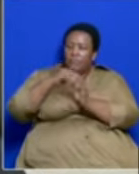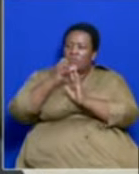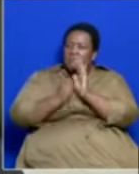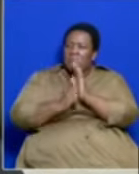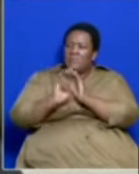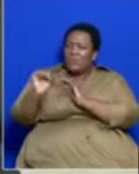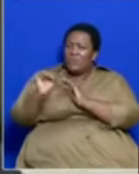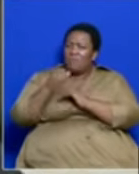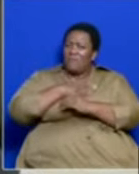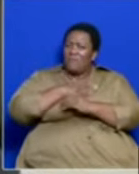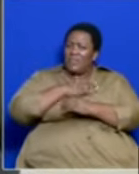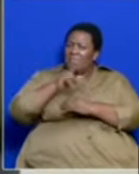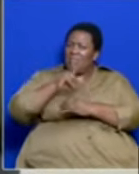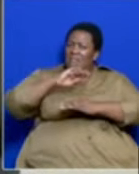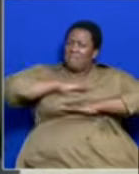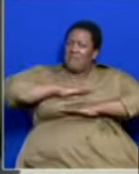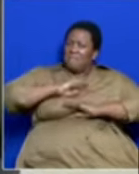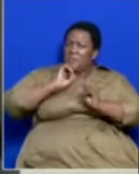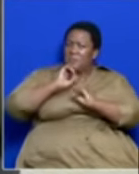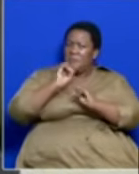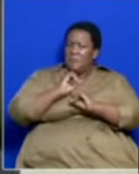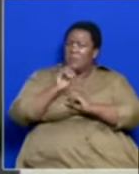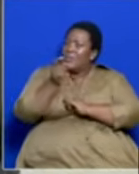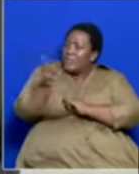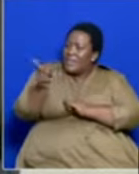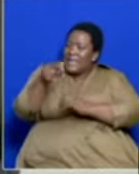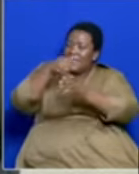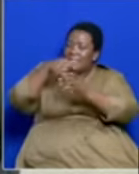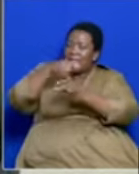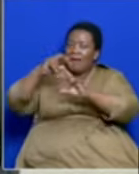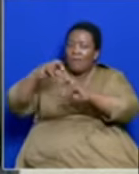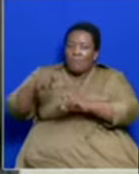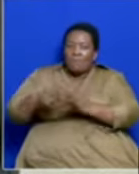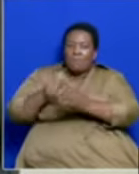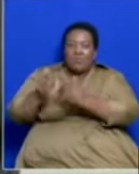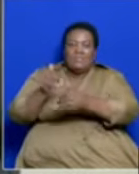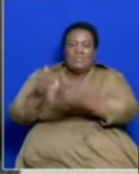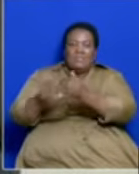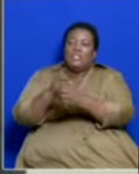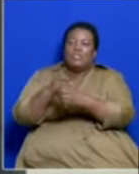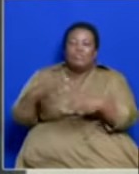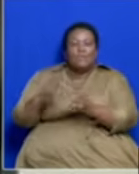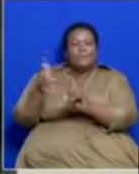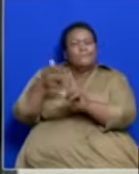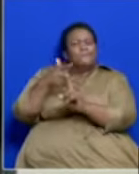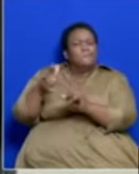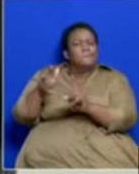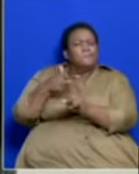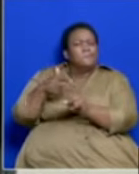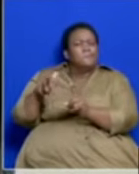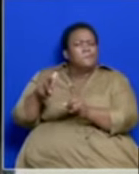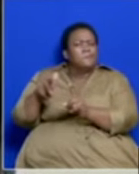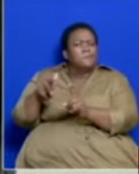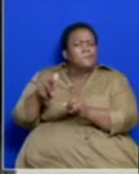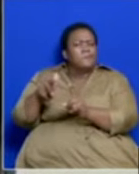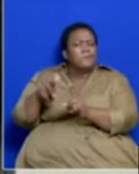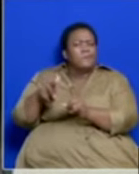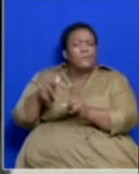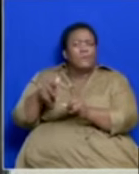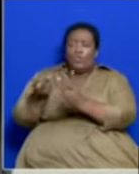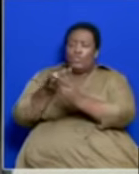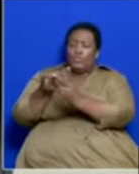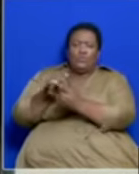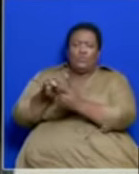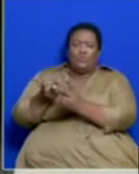to trigger its own internal processes and start an disciplinary investigation, as you say